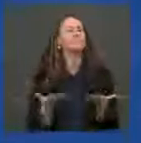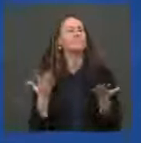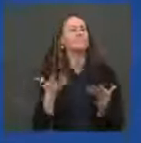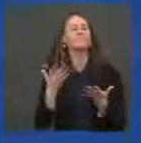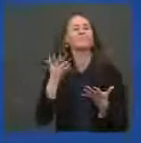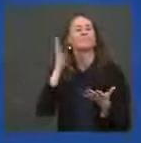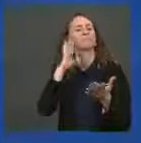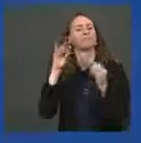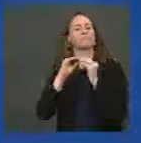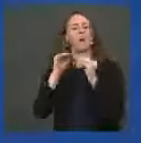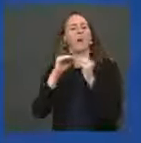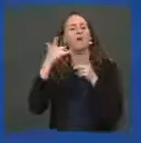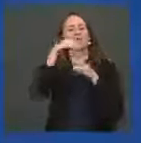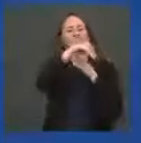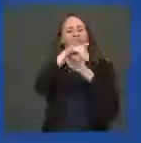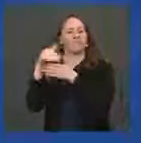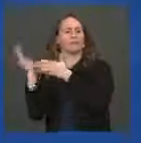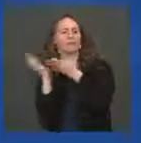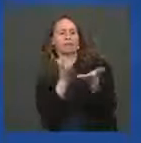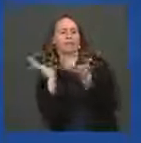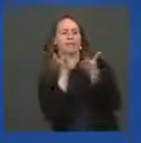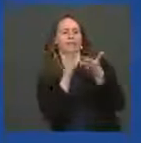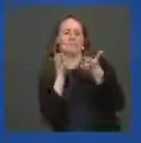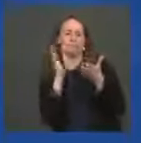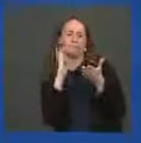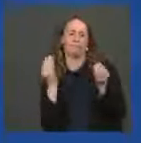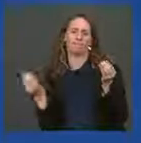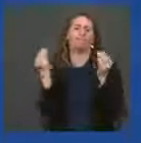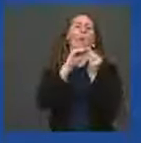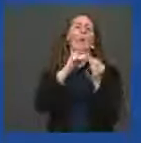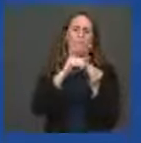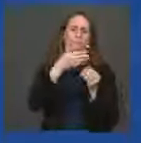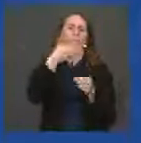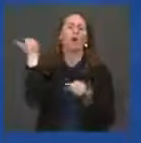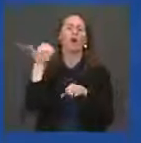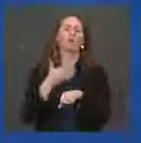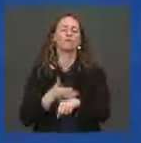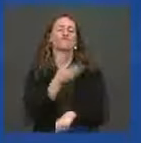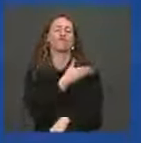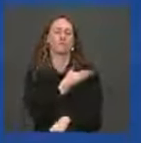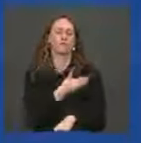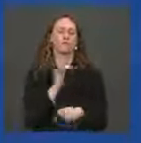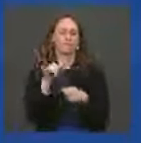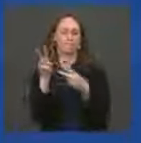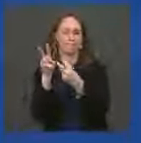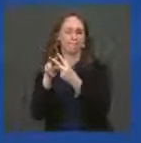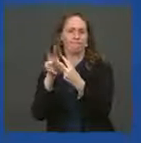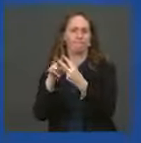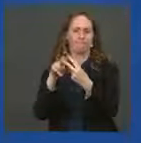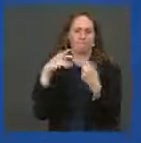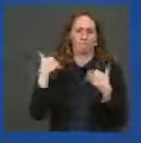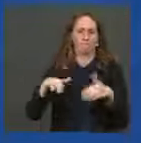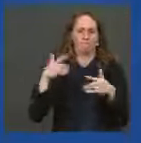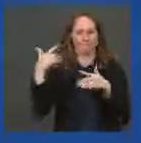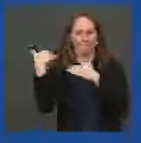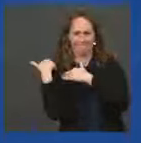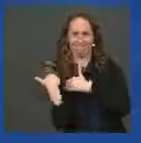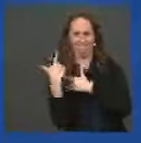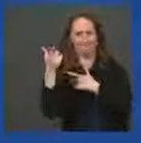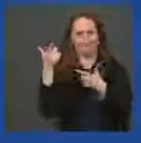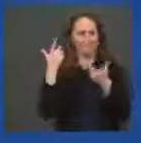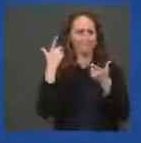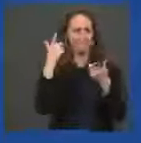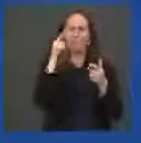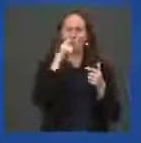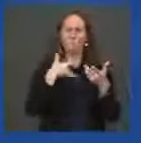night. FedEx and UPS are the shippers for some of our nation's largest stores, but they also ship for